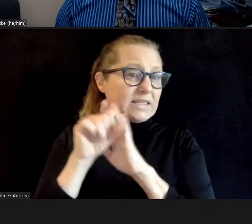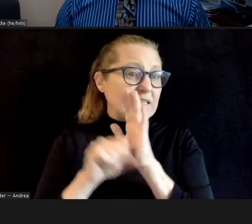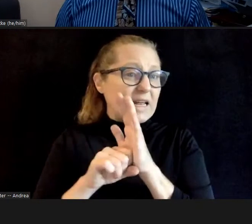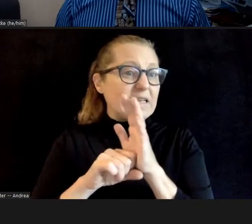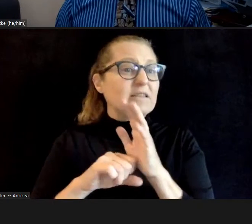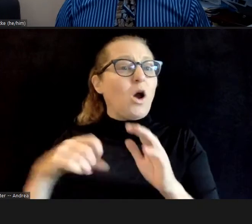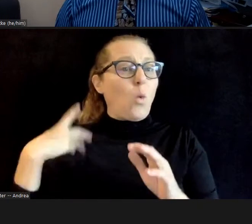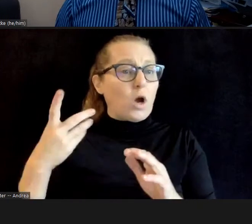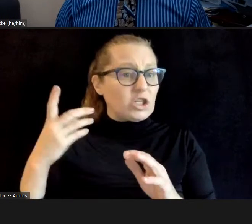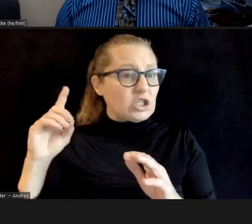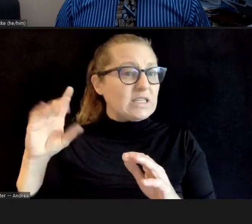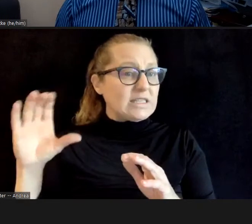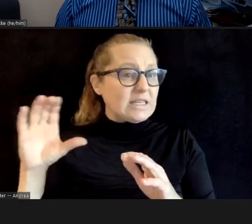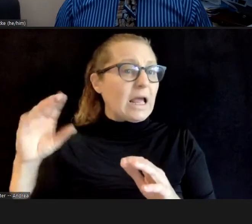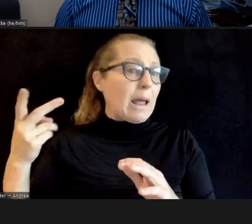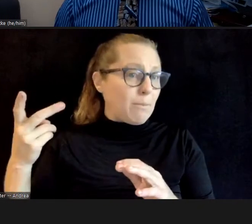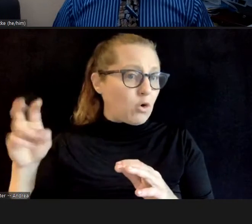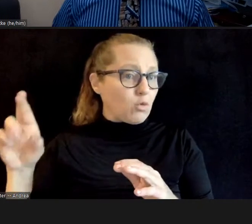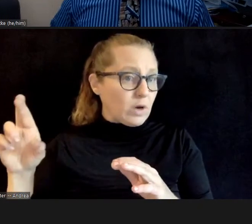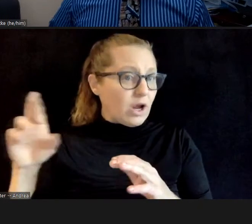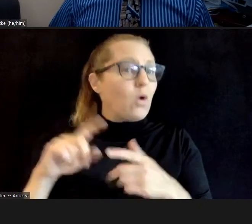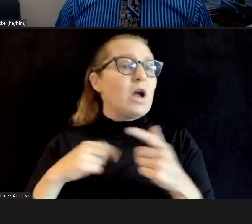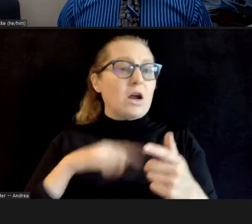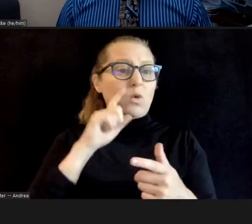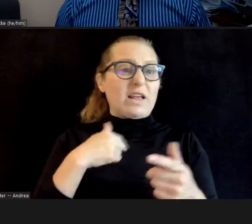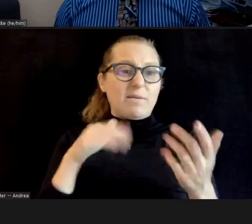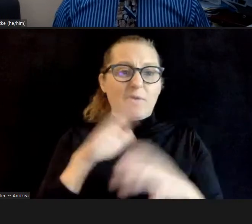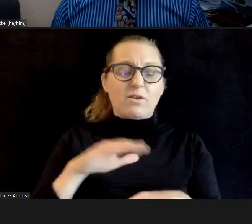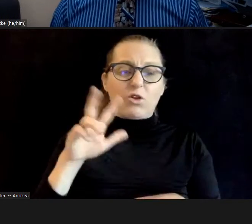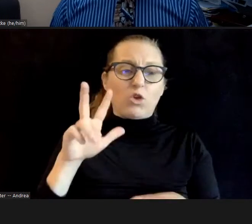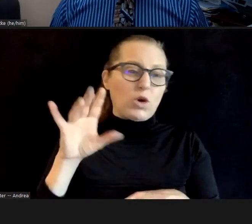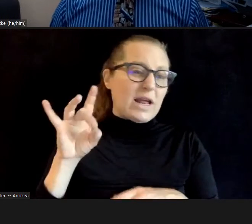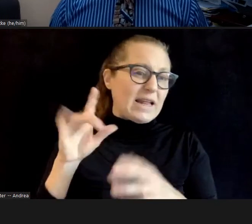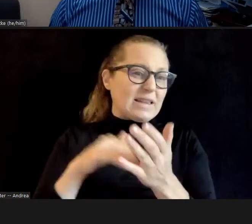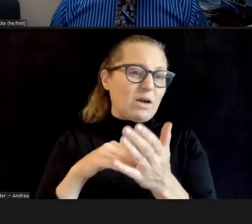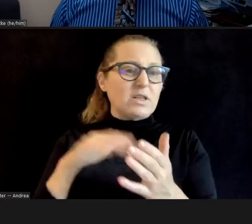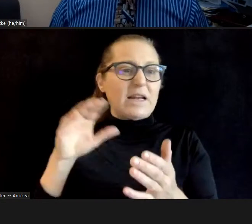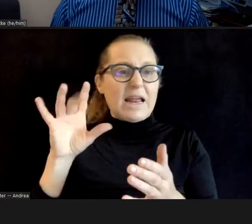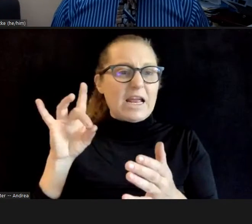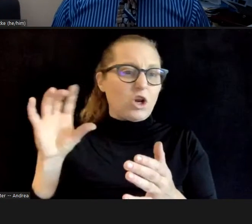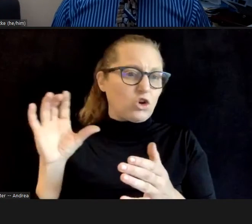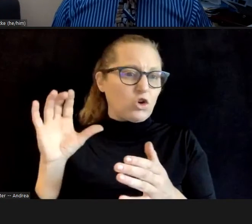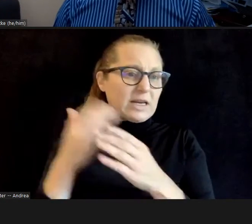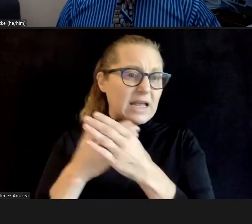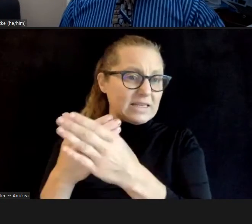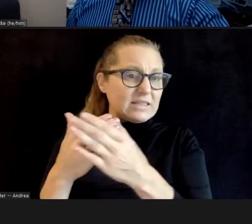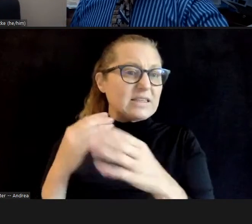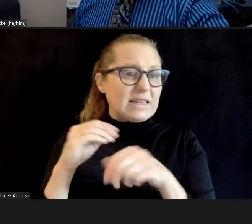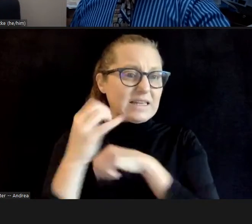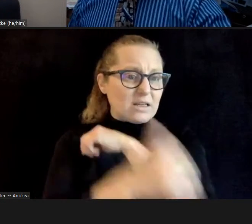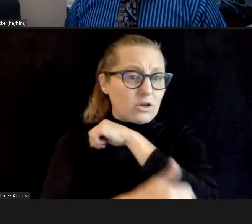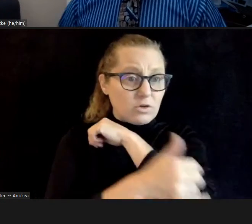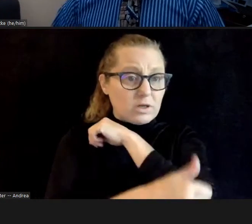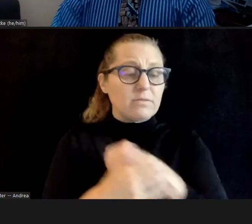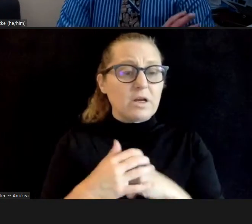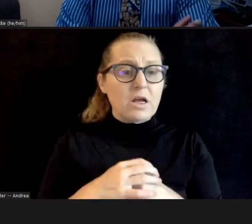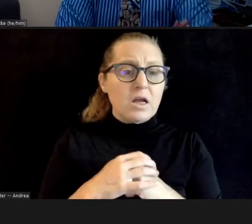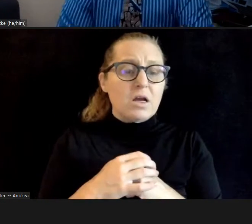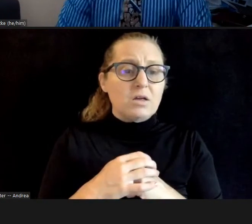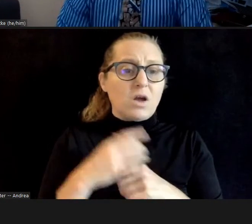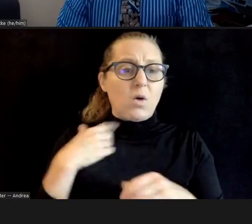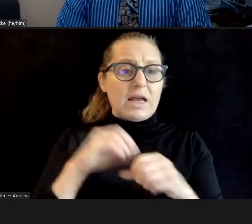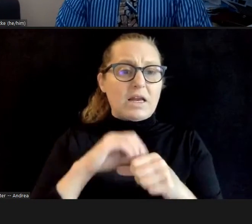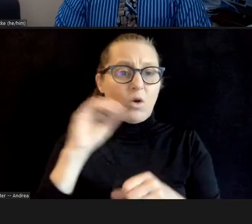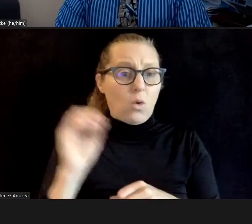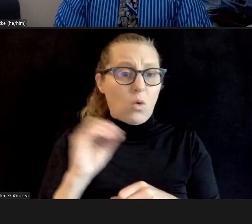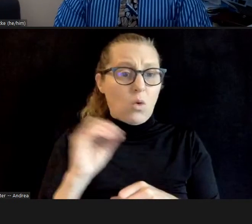Rico. They are amongst 31,800 cases in 89 countries as part of this outbreak. In Oregon,